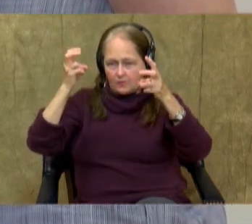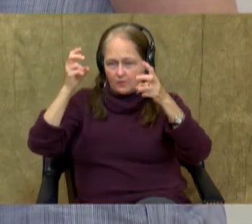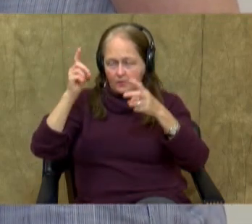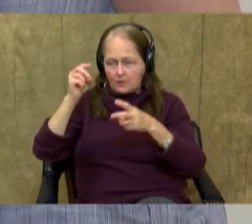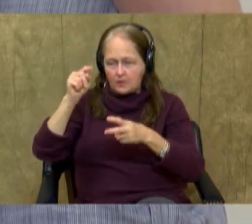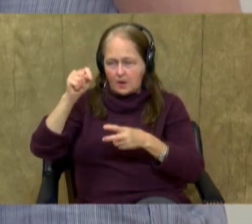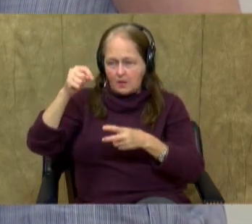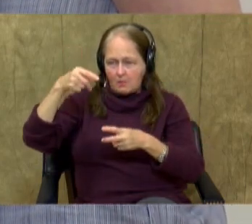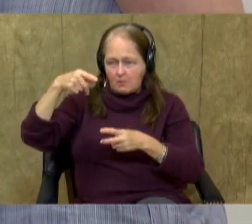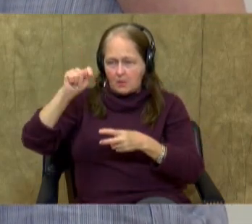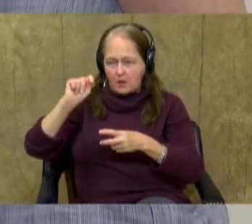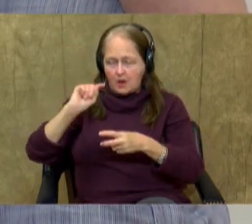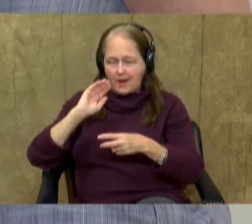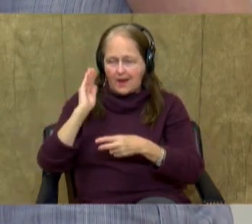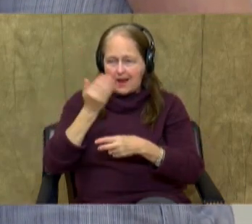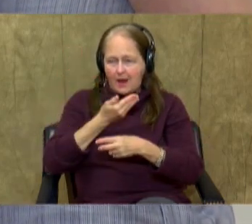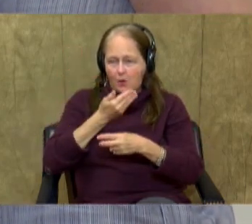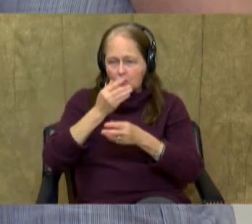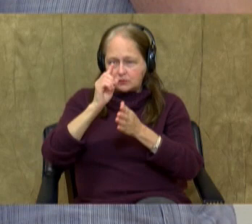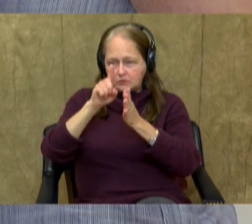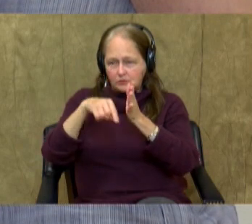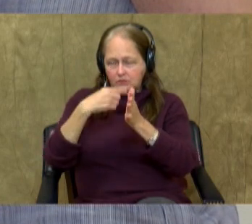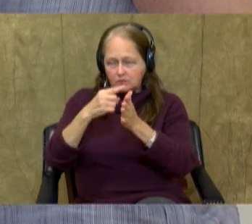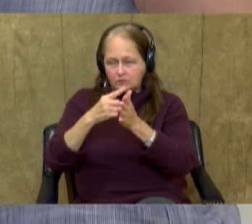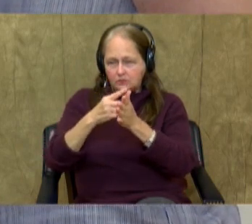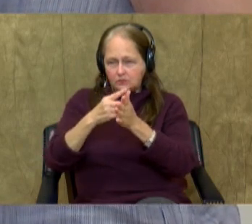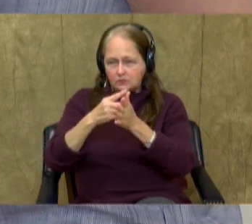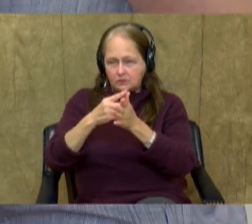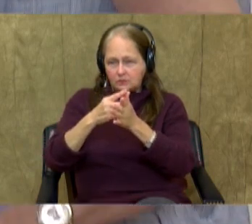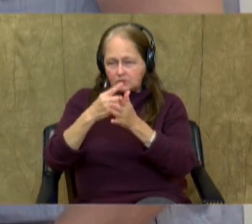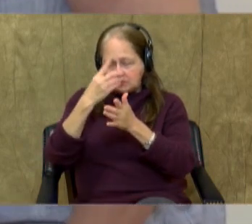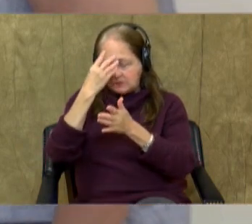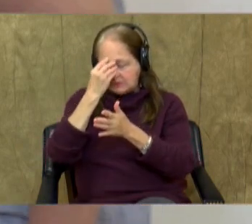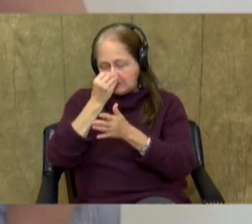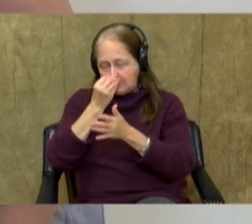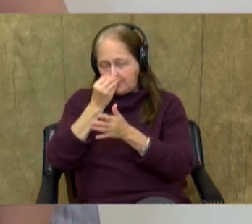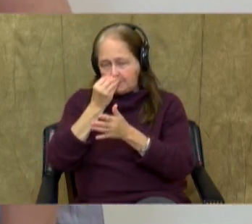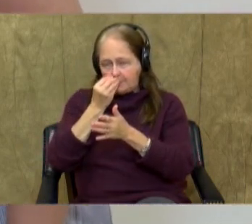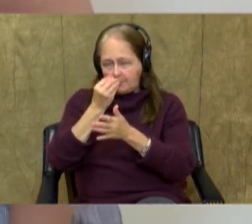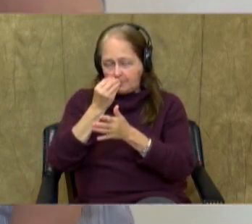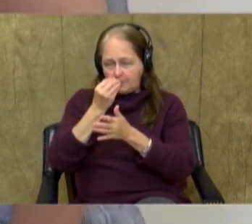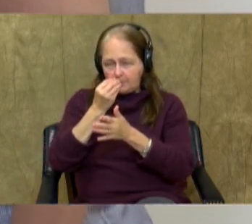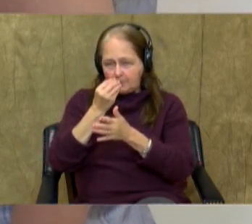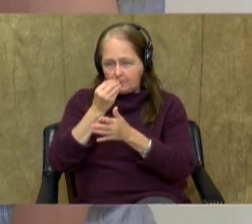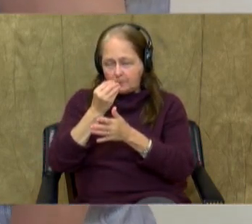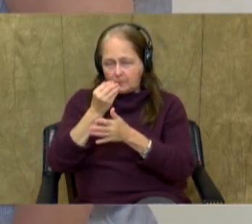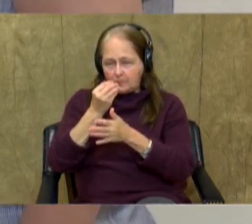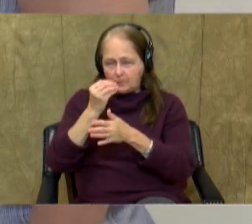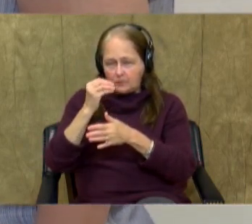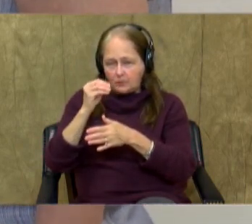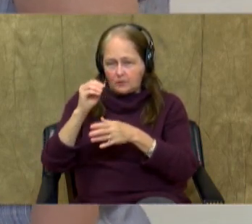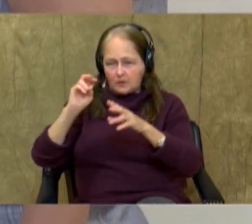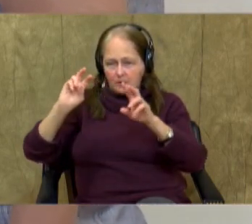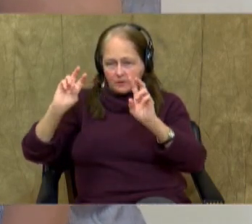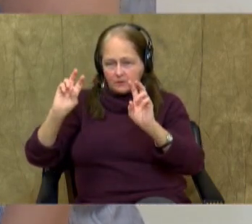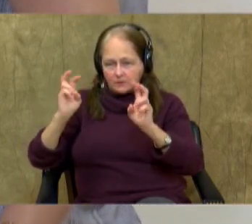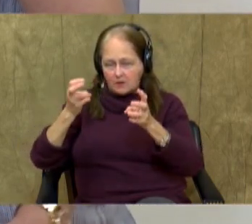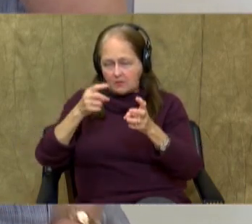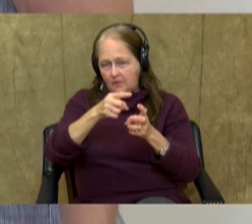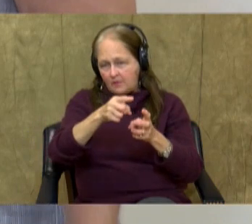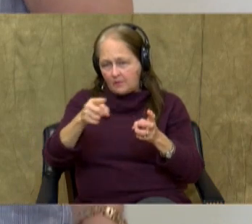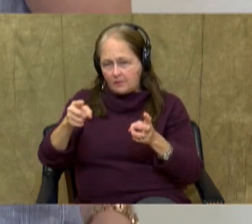Dot plot of hours spent sleeping is my title. And then you need to have a title down here to